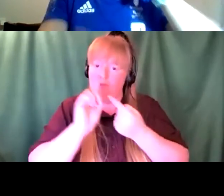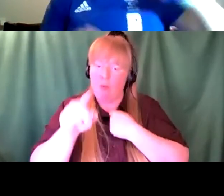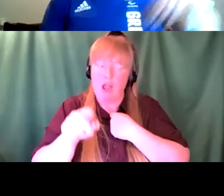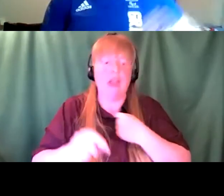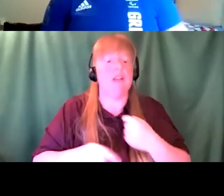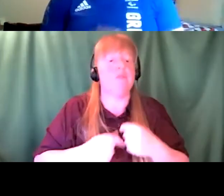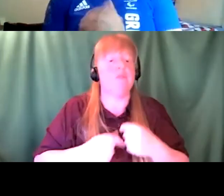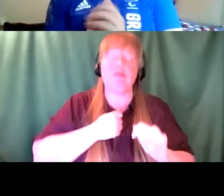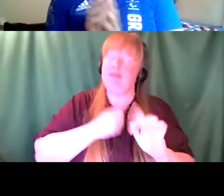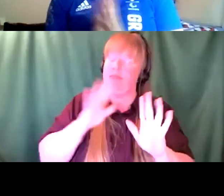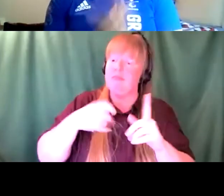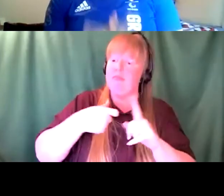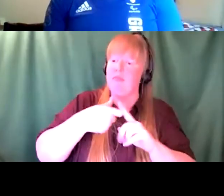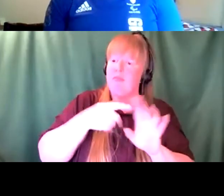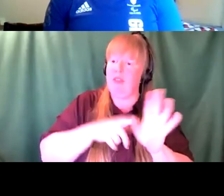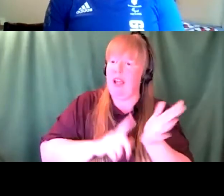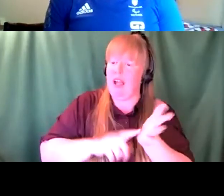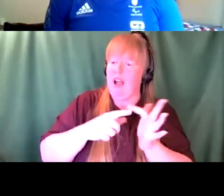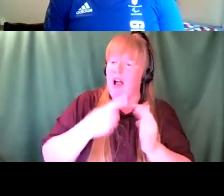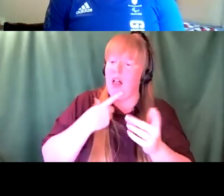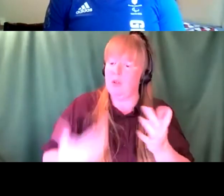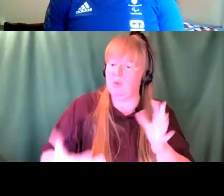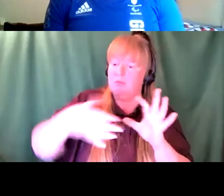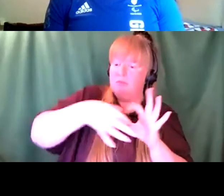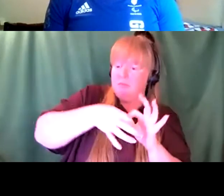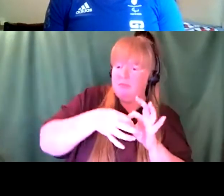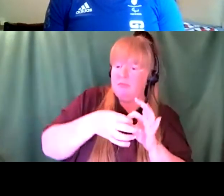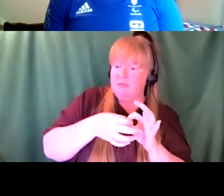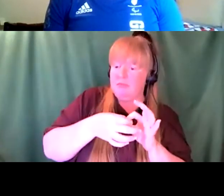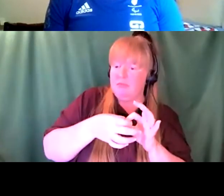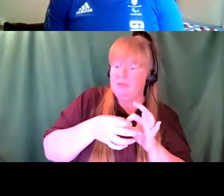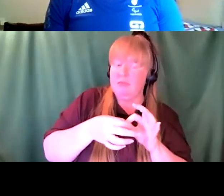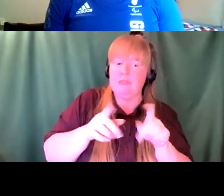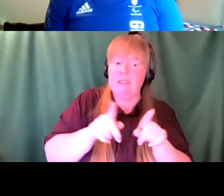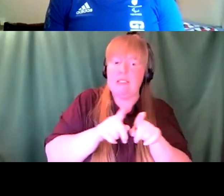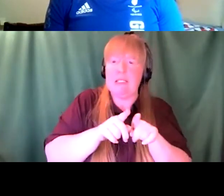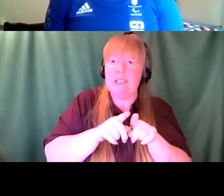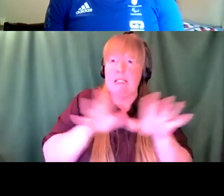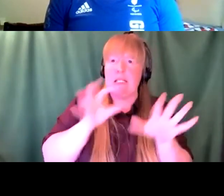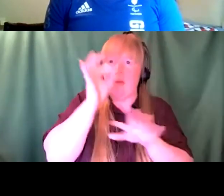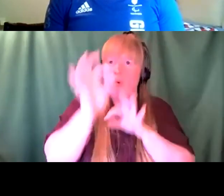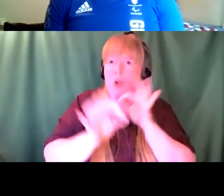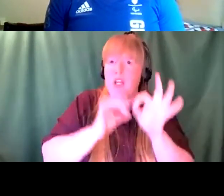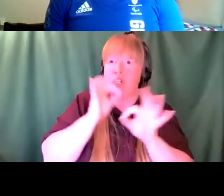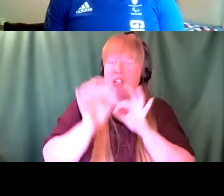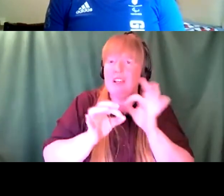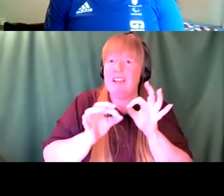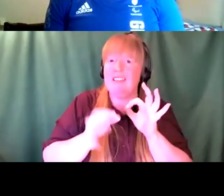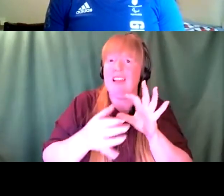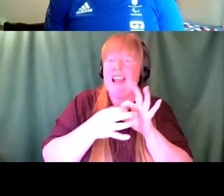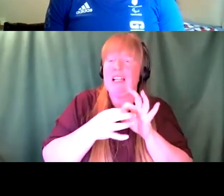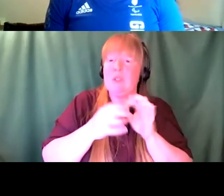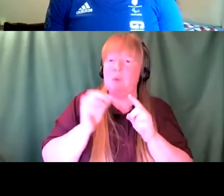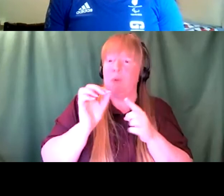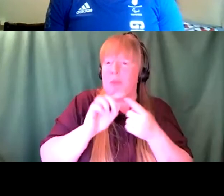Just to tie in for a couple of questions actually in regards to the same question, making it more accessible for the PE teacher, as well